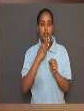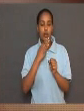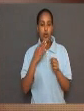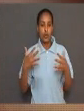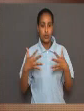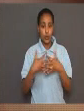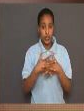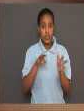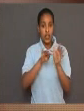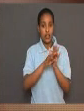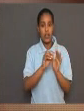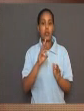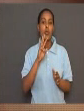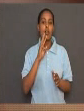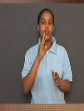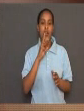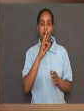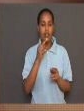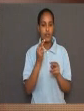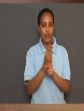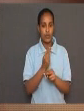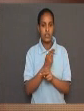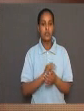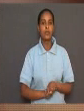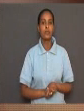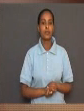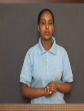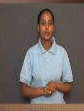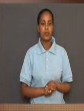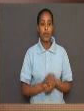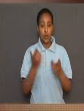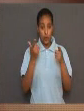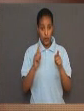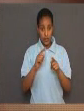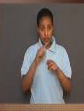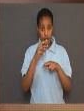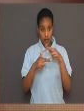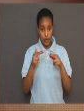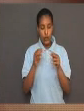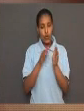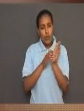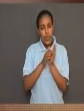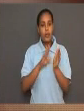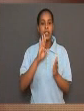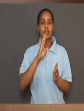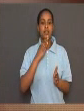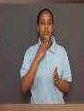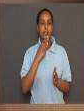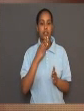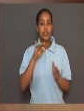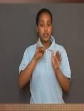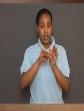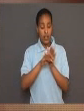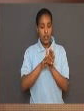corresponding salts and water are formed. When they react with weak bases,